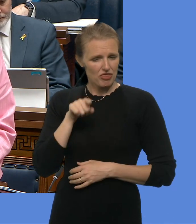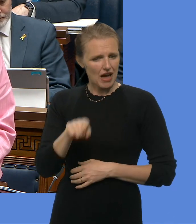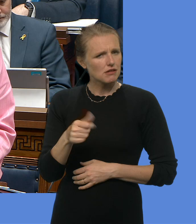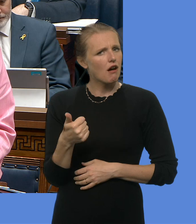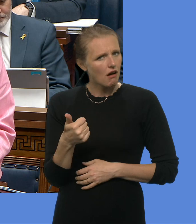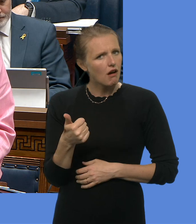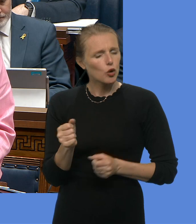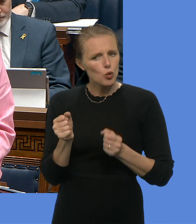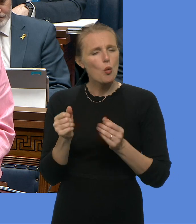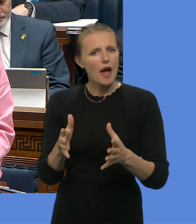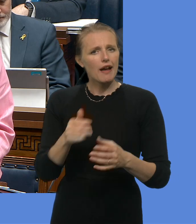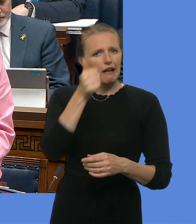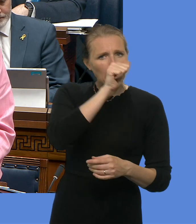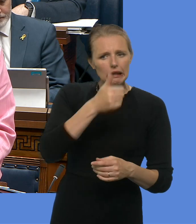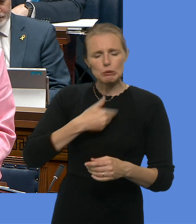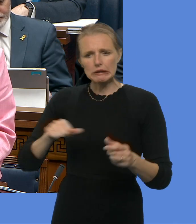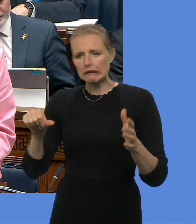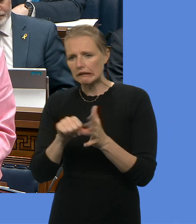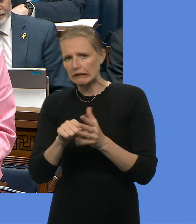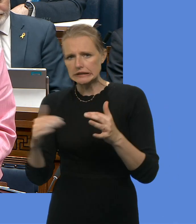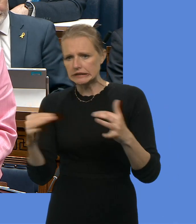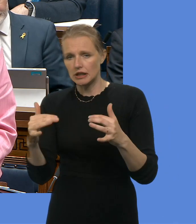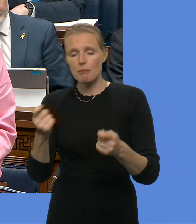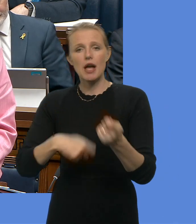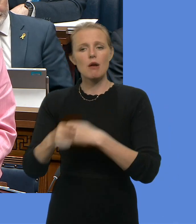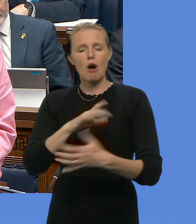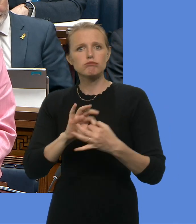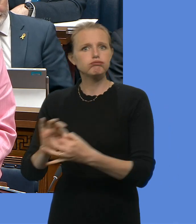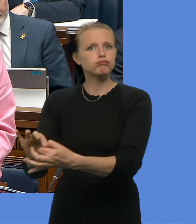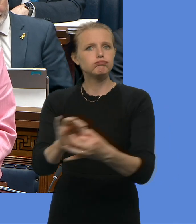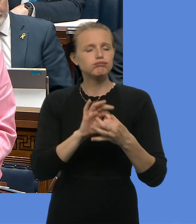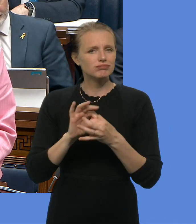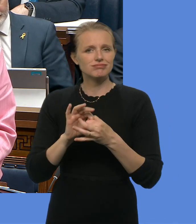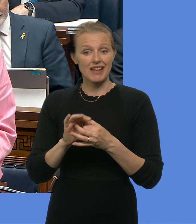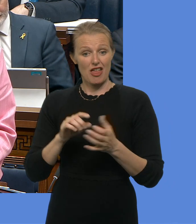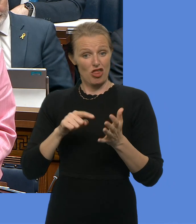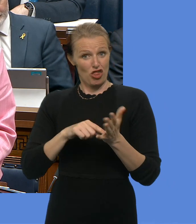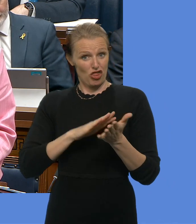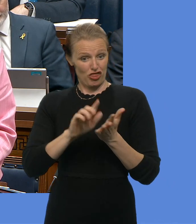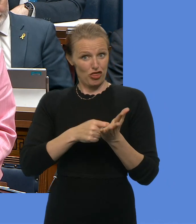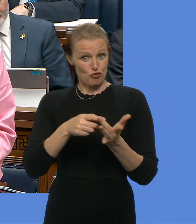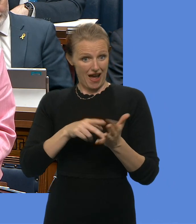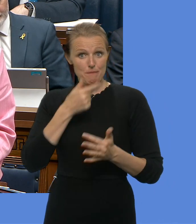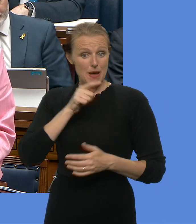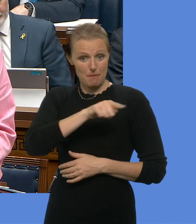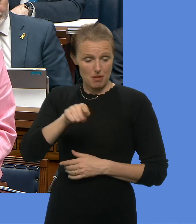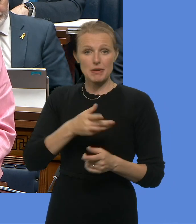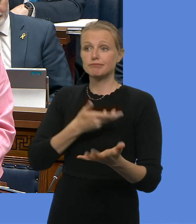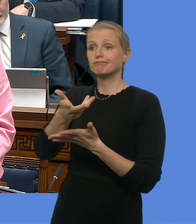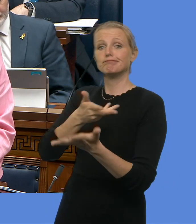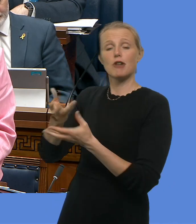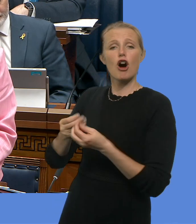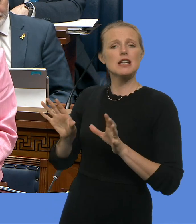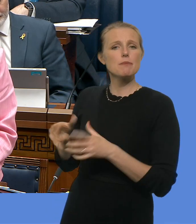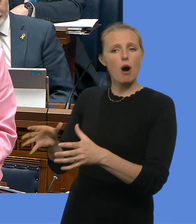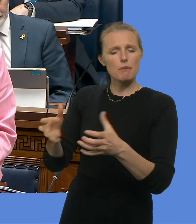comes to taking a more collaborative approach to improve outcomes. Representatives from Thrive have spoken to a number of cross-departmental groups to highlight